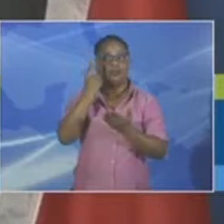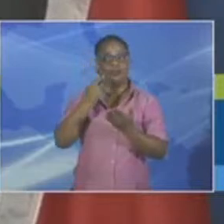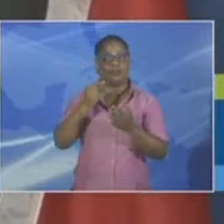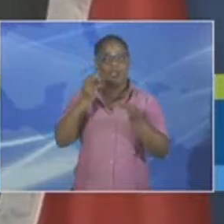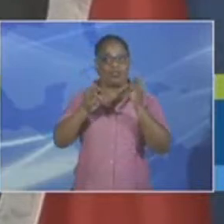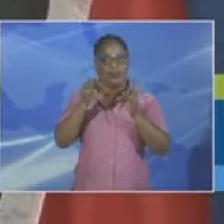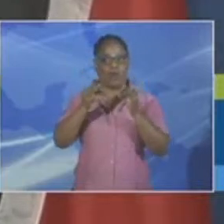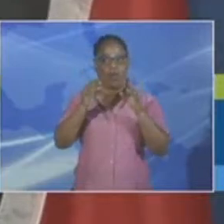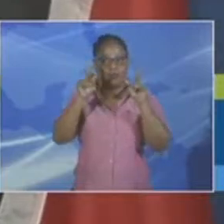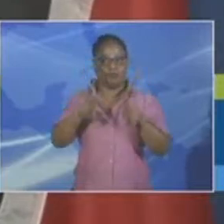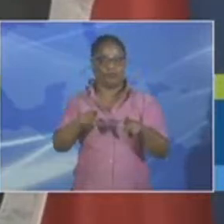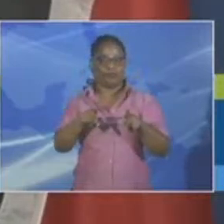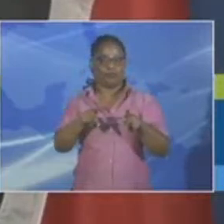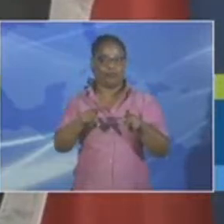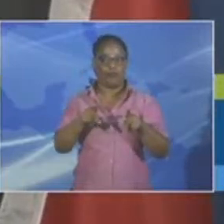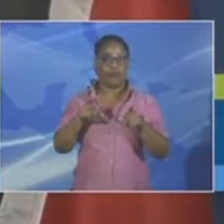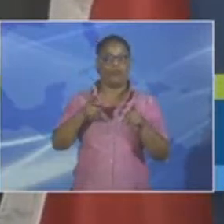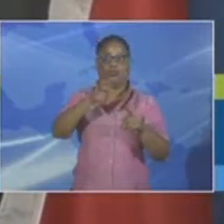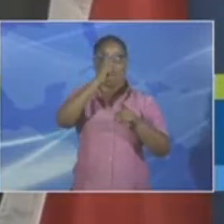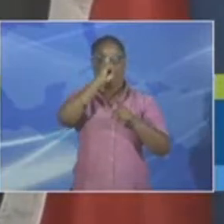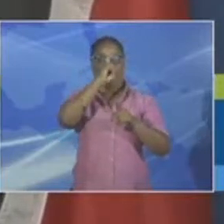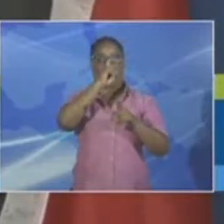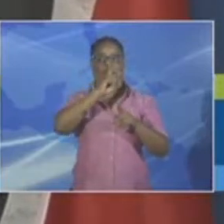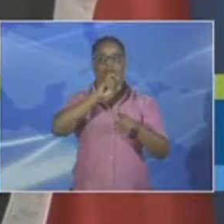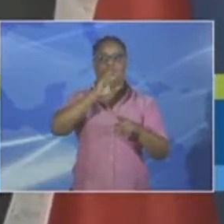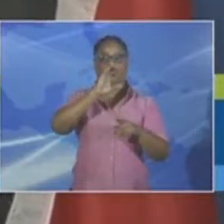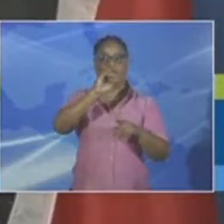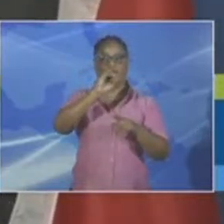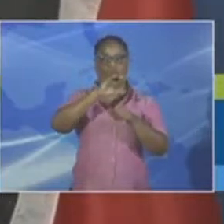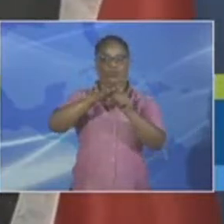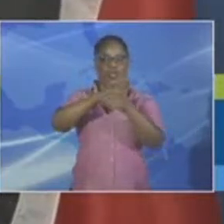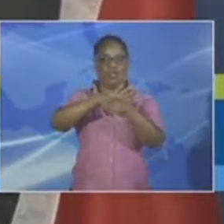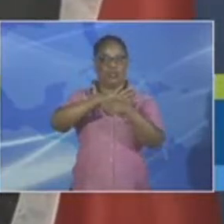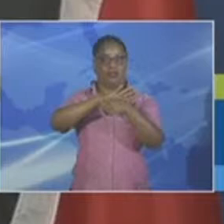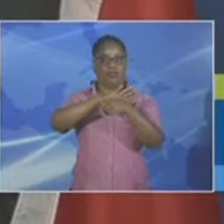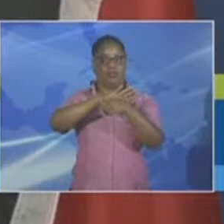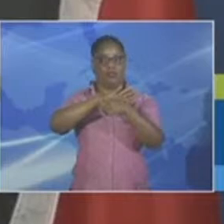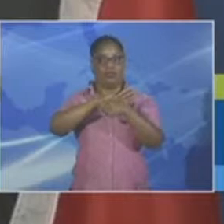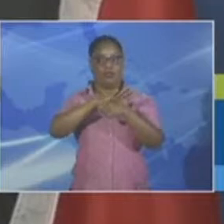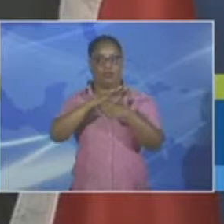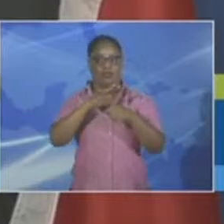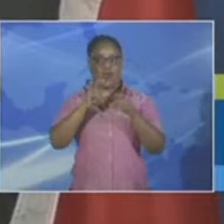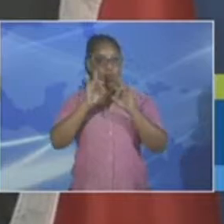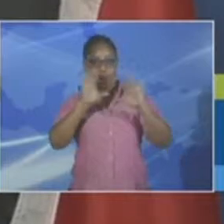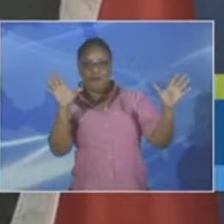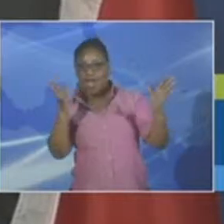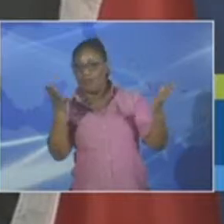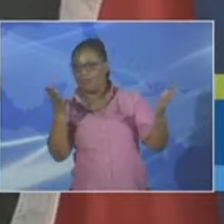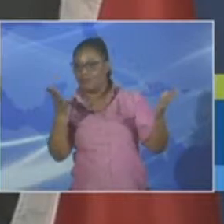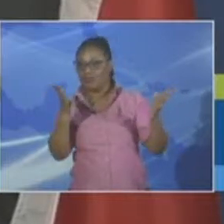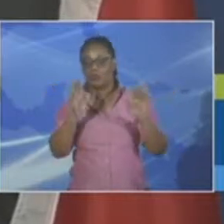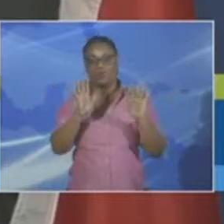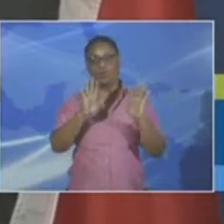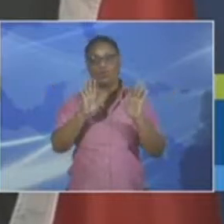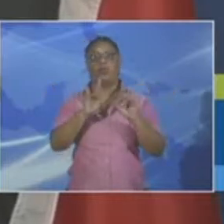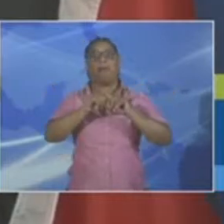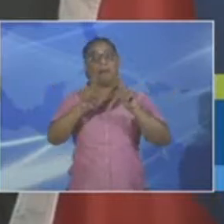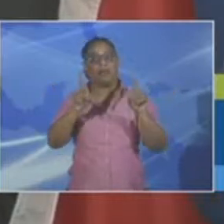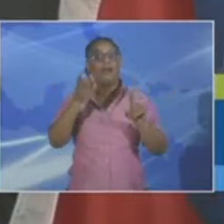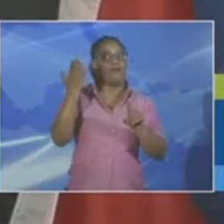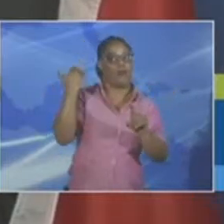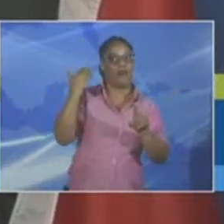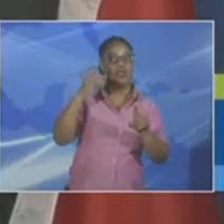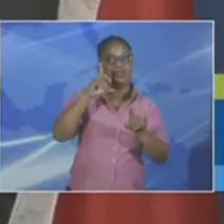is not as severe as it was with Delta, as Delta was raging. So that is one change that we'd